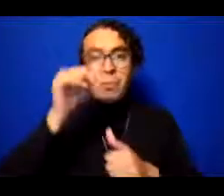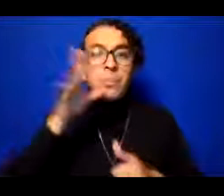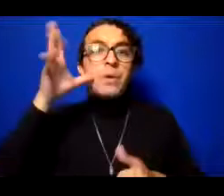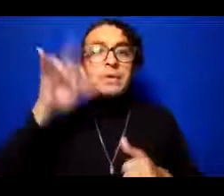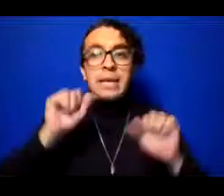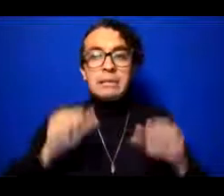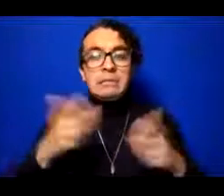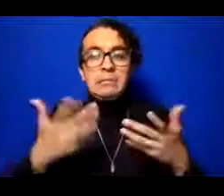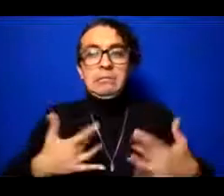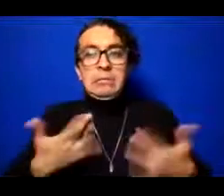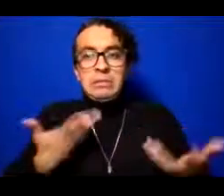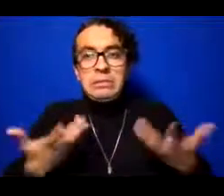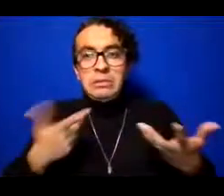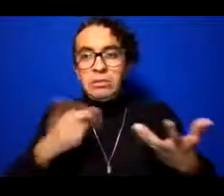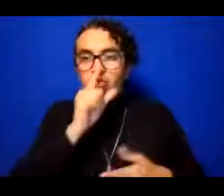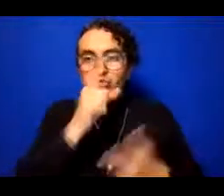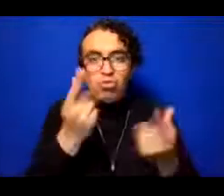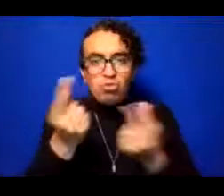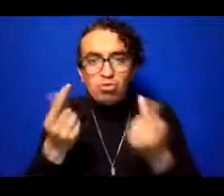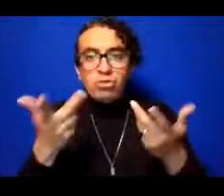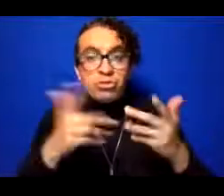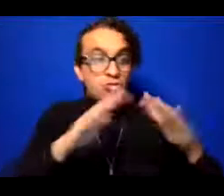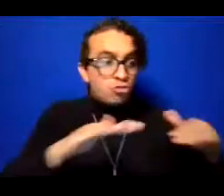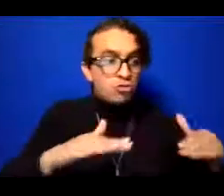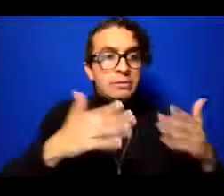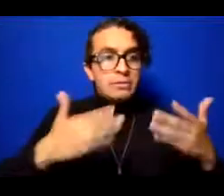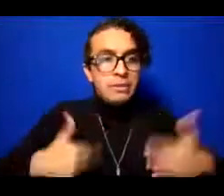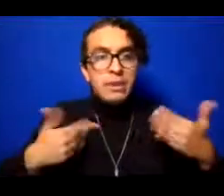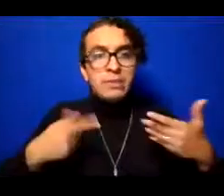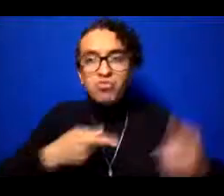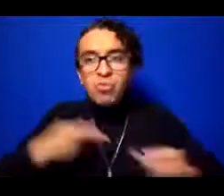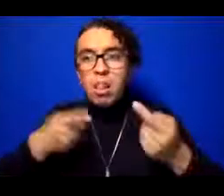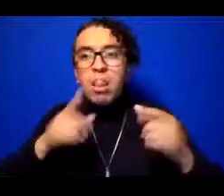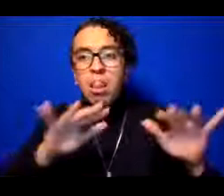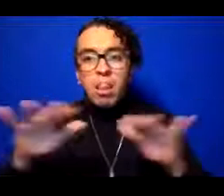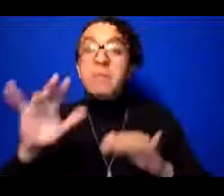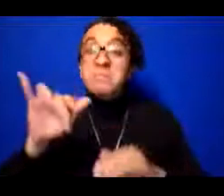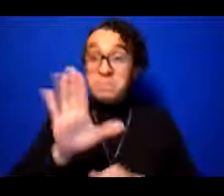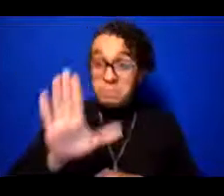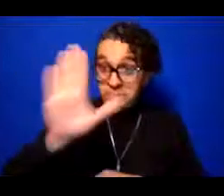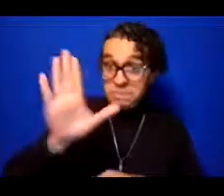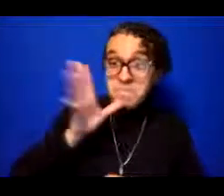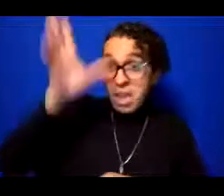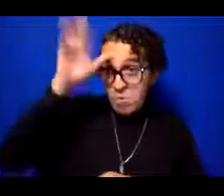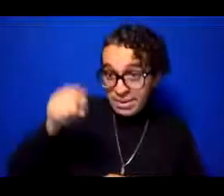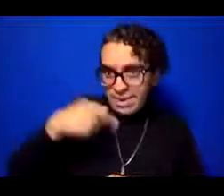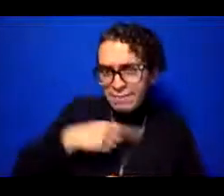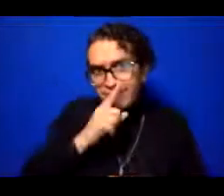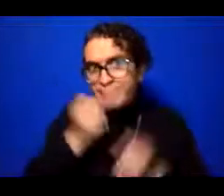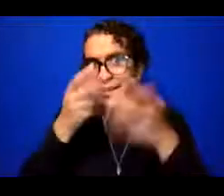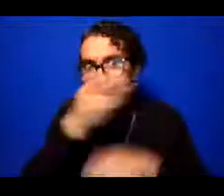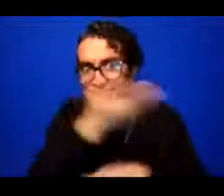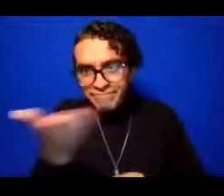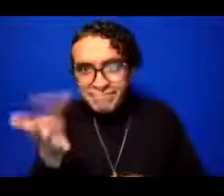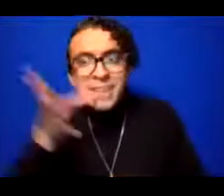where to turn to when their children and adolescents are struggling. And if you're a parent, and I'm assuming that there's several of you that are, sometimes